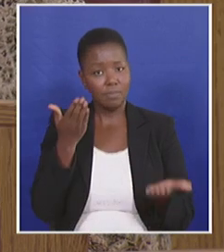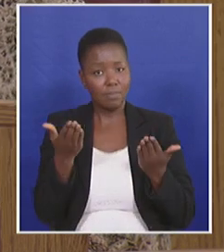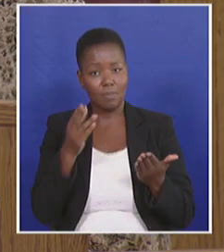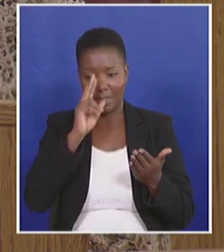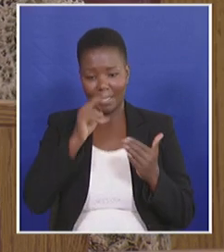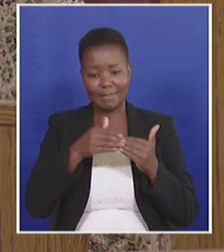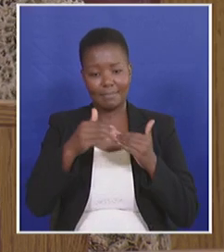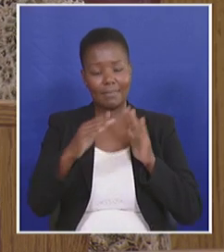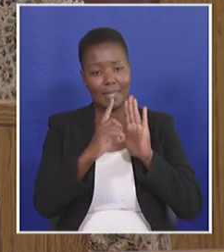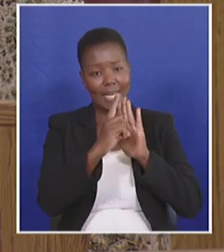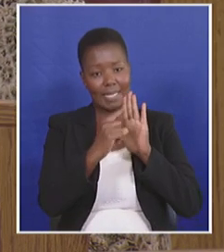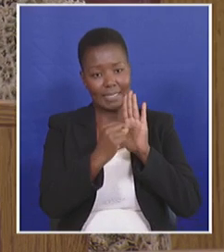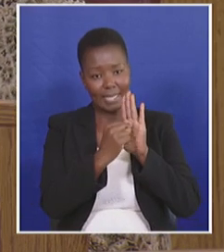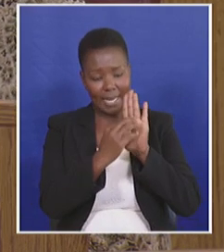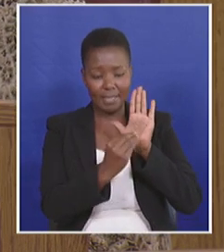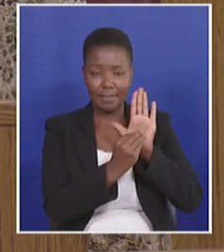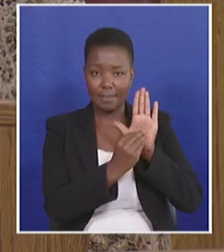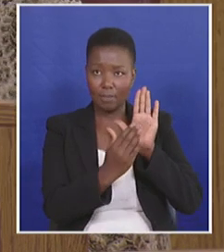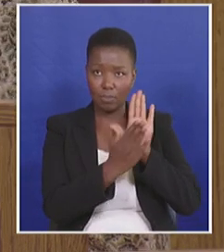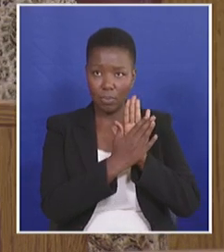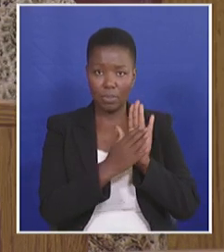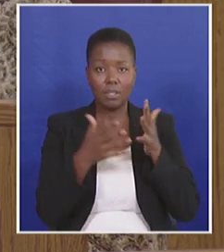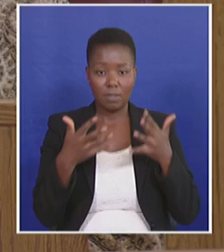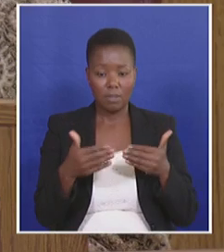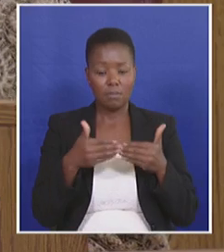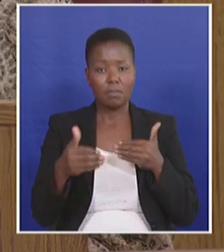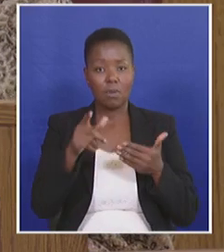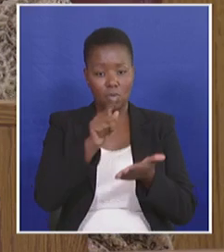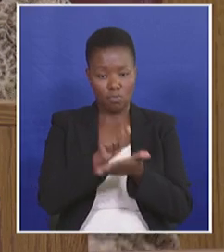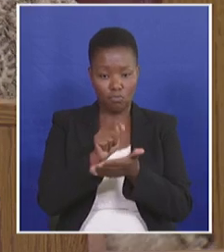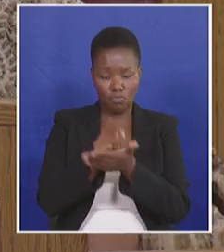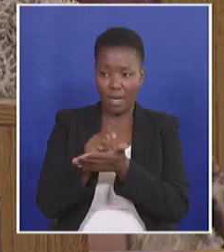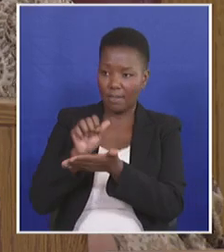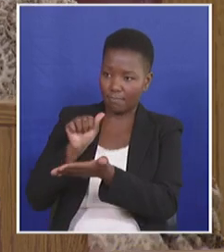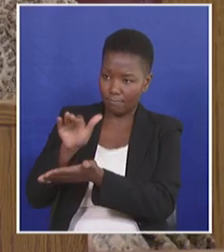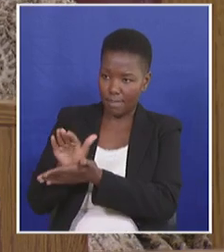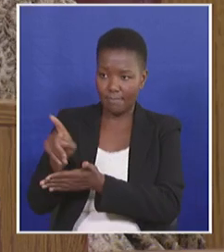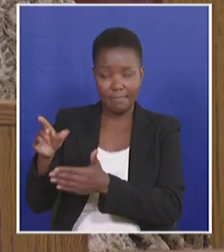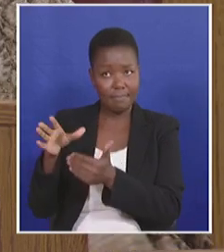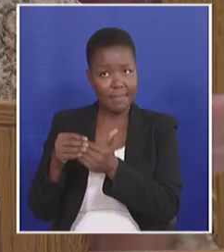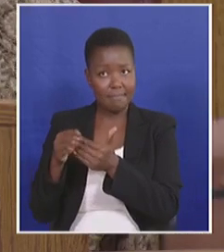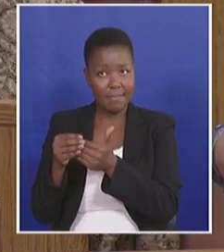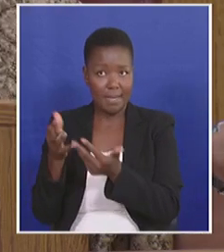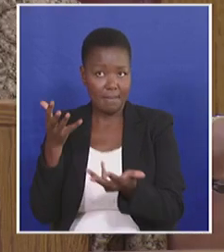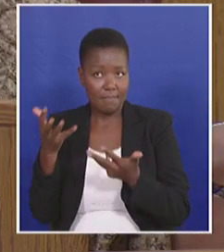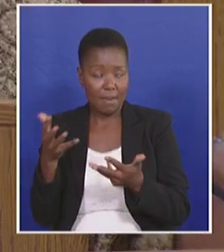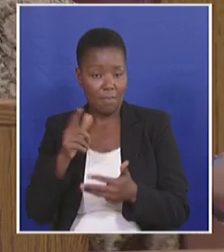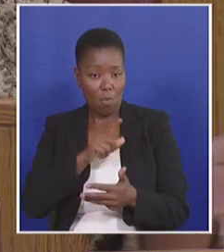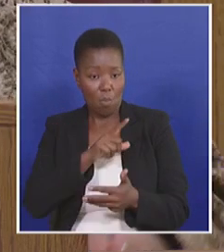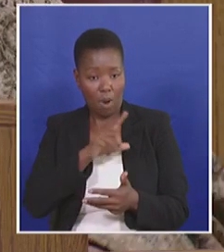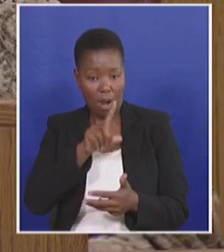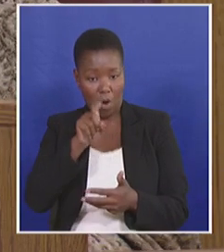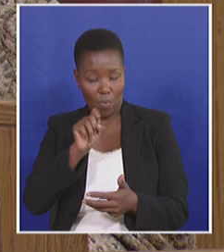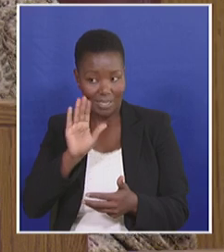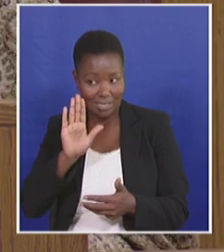frame and whether you could respond to that in writing to the Honourable Member so that this question then